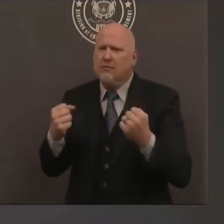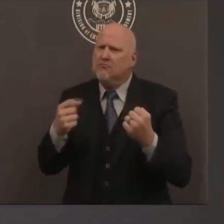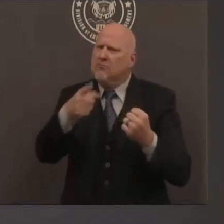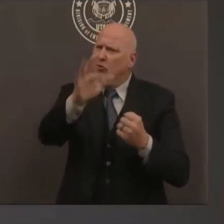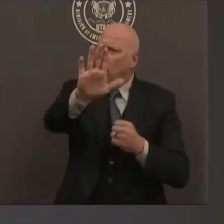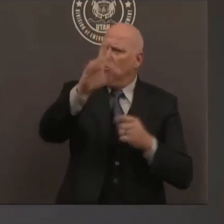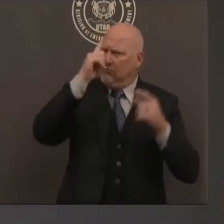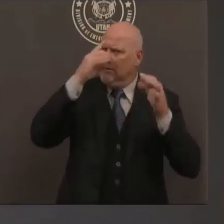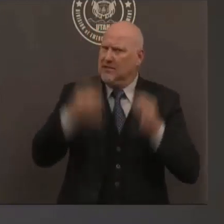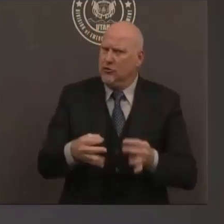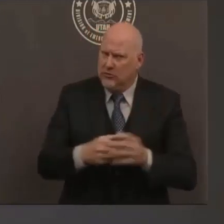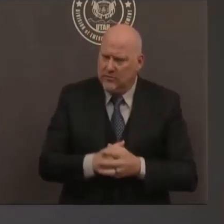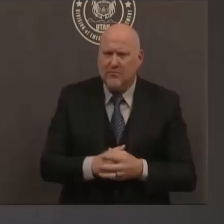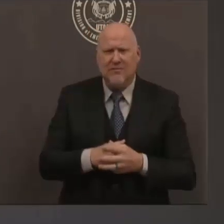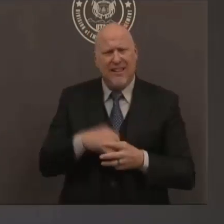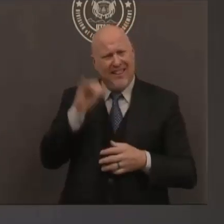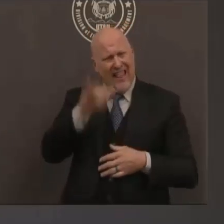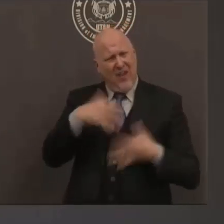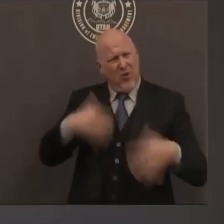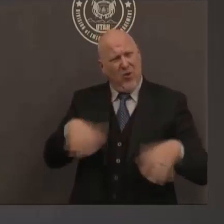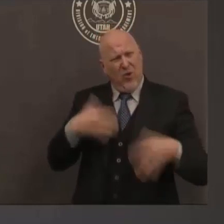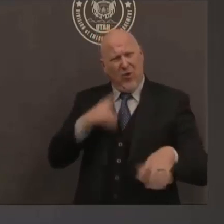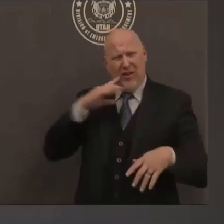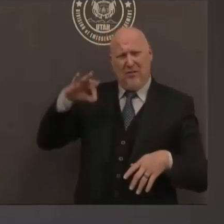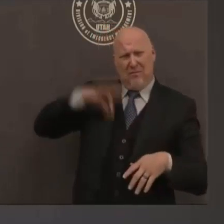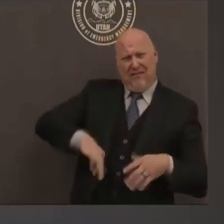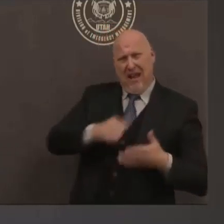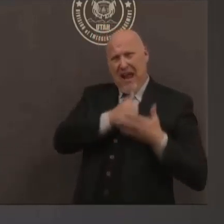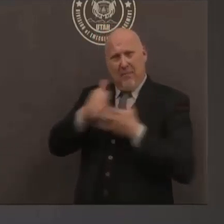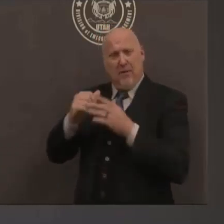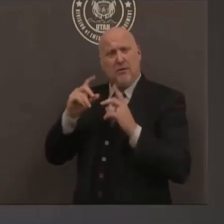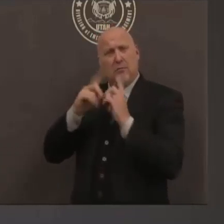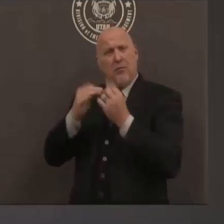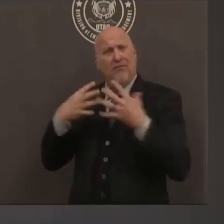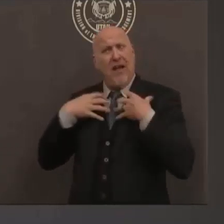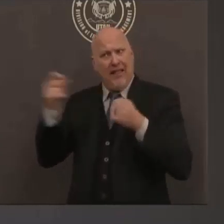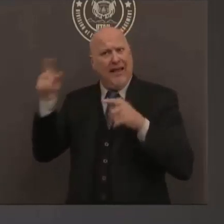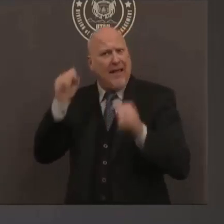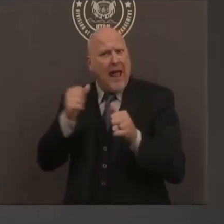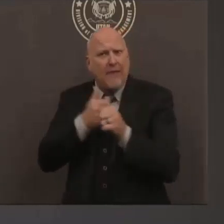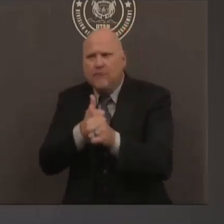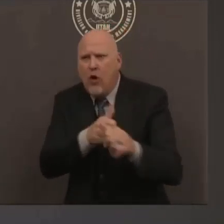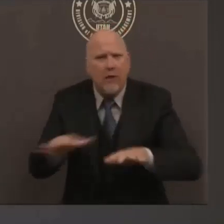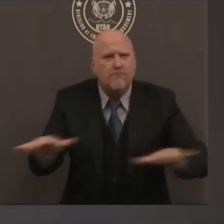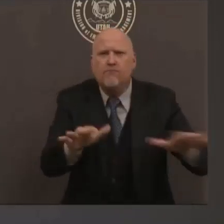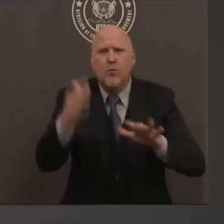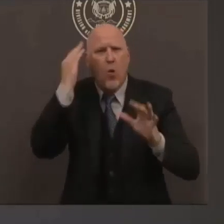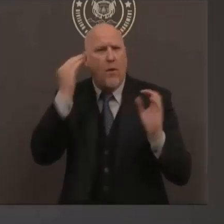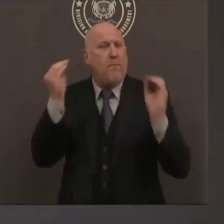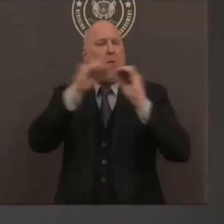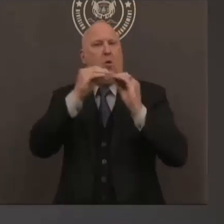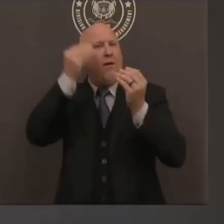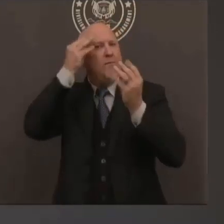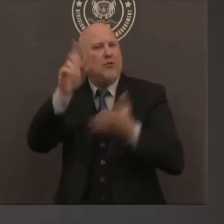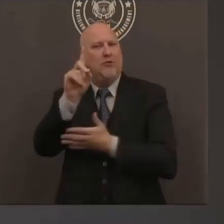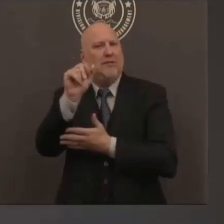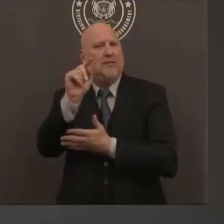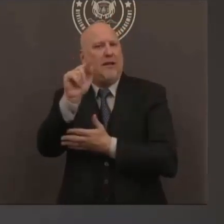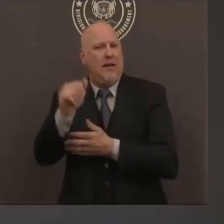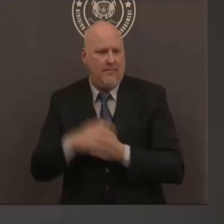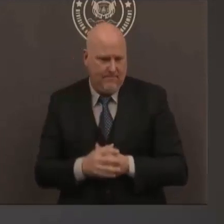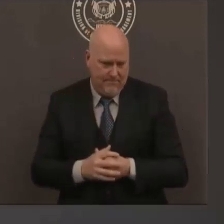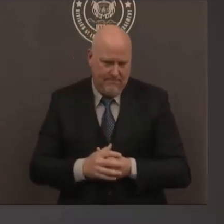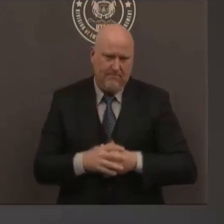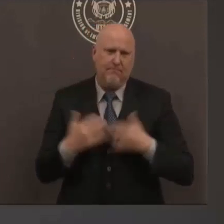maybe unwaringly exposed to the COVID-19 virus and make sure that they know about it, that they should be watching and maybe go